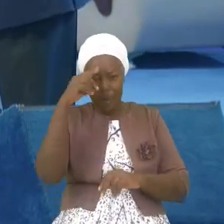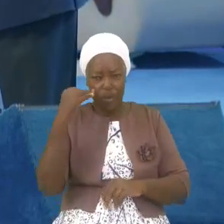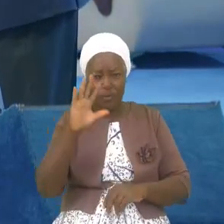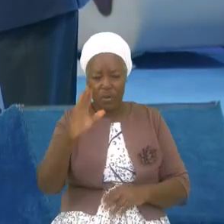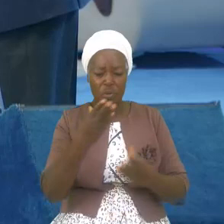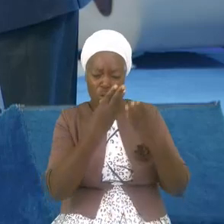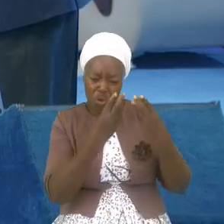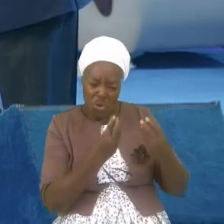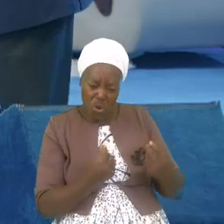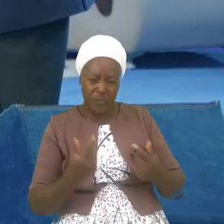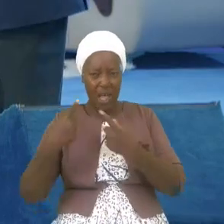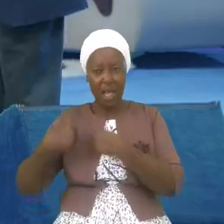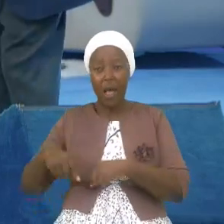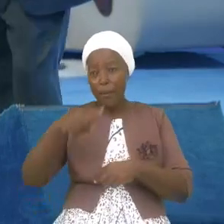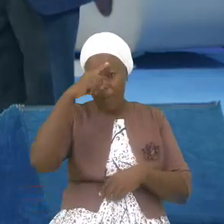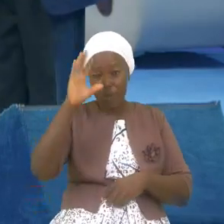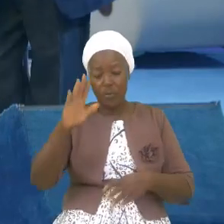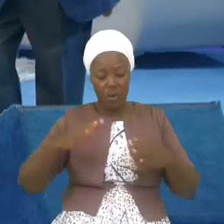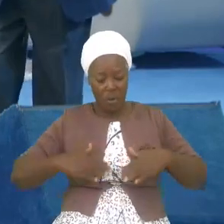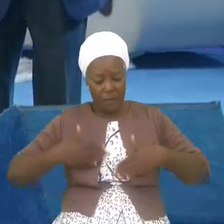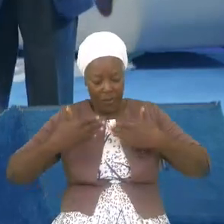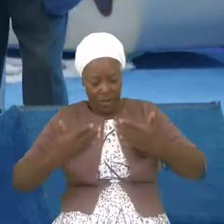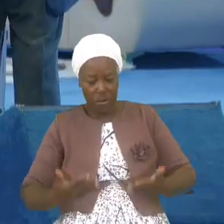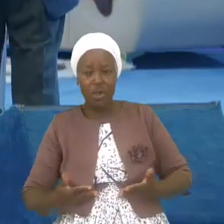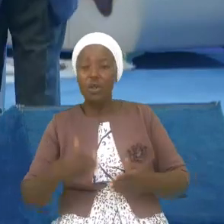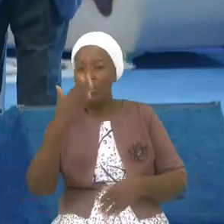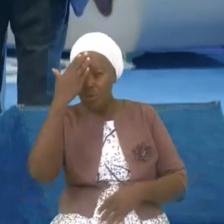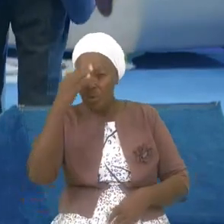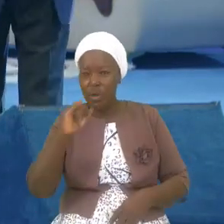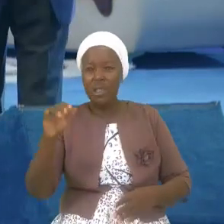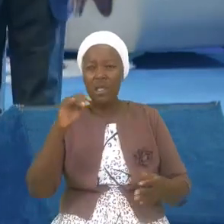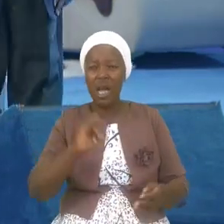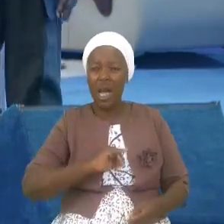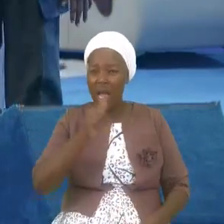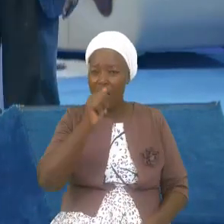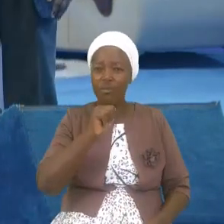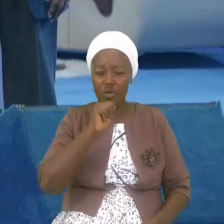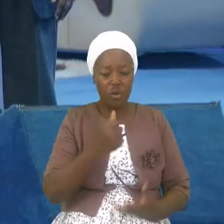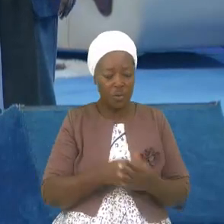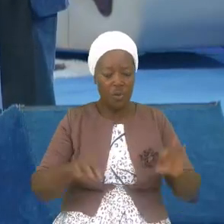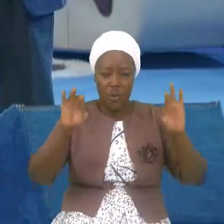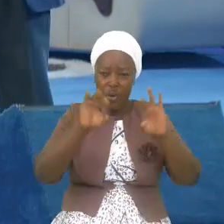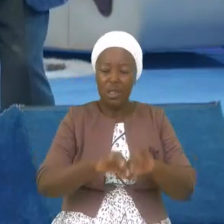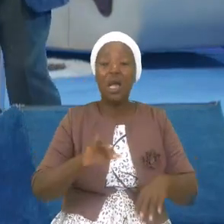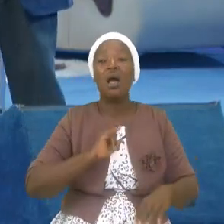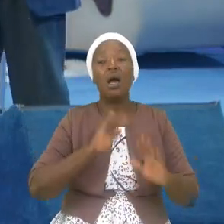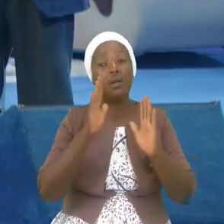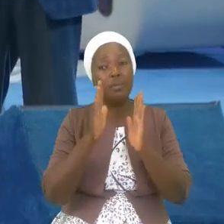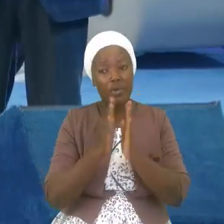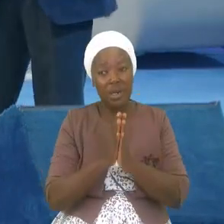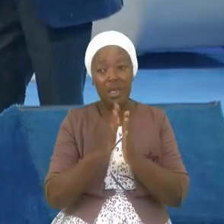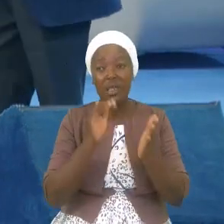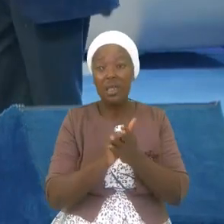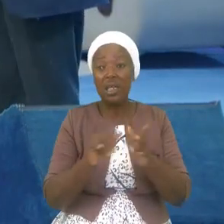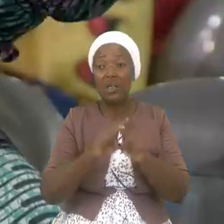knowing I am not worthy, I pray that as you give your life to the Lord tonight, your sins